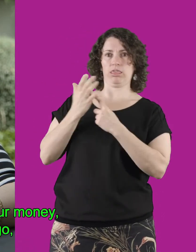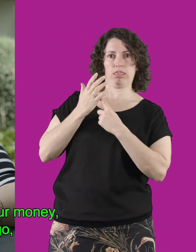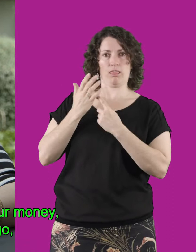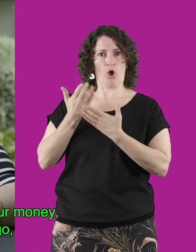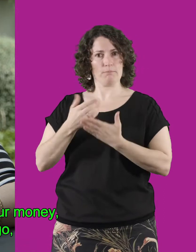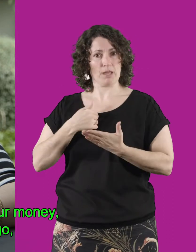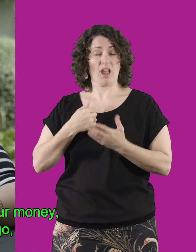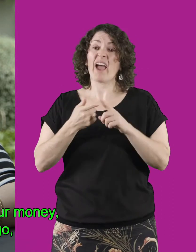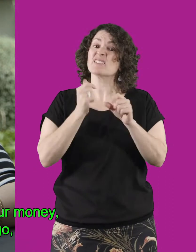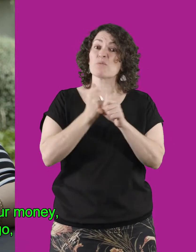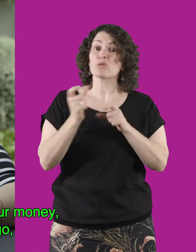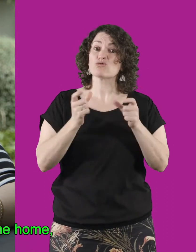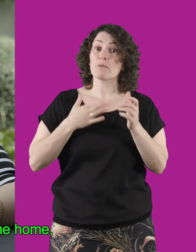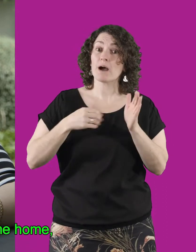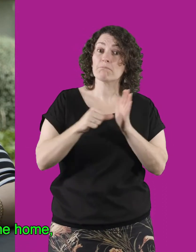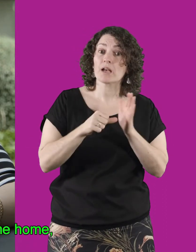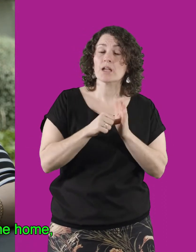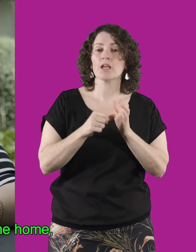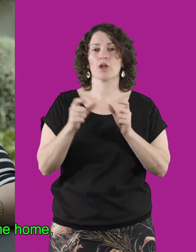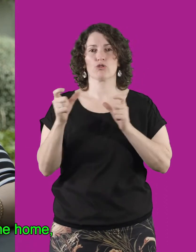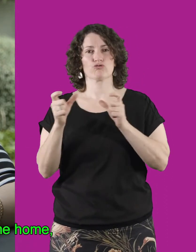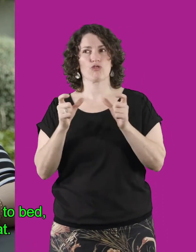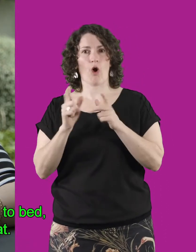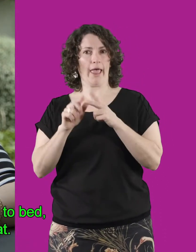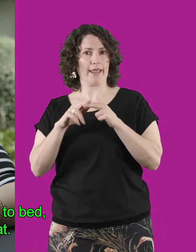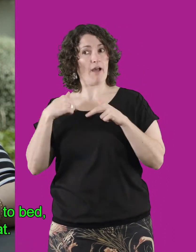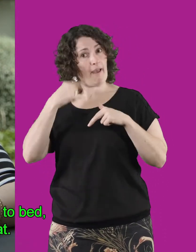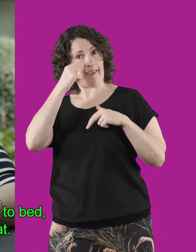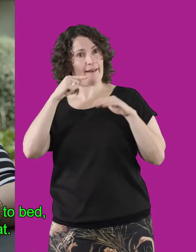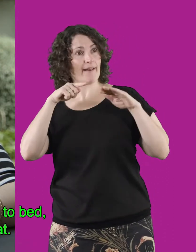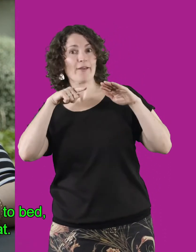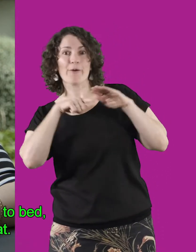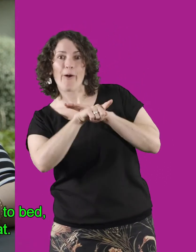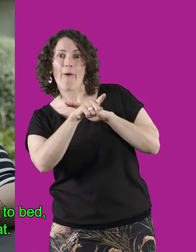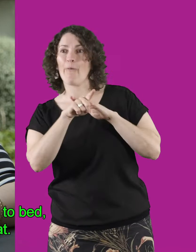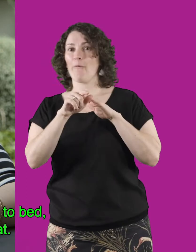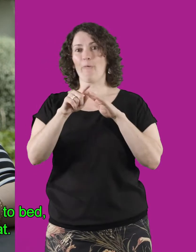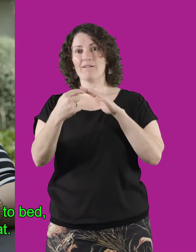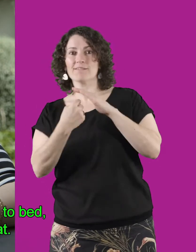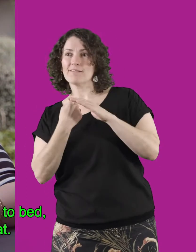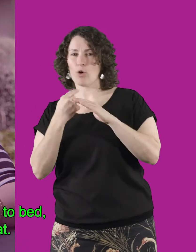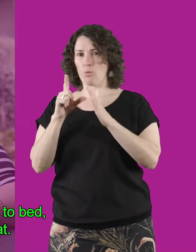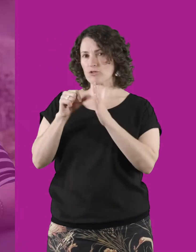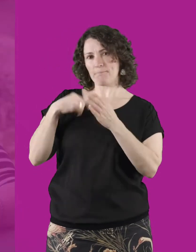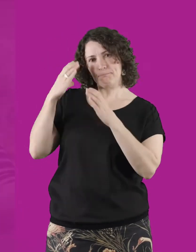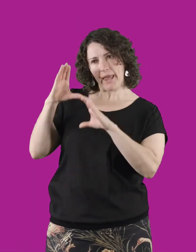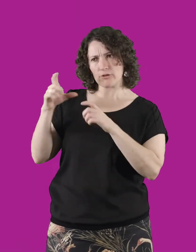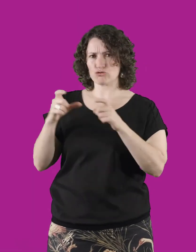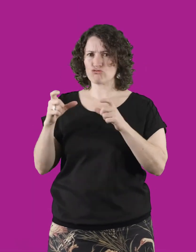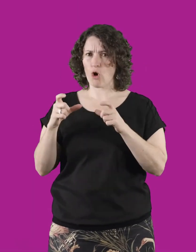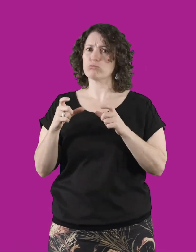over your money, where you go, what time you come home, what time you go to bed, stuff like that.